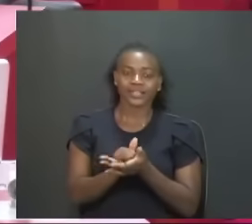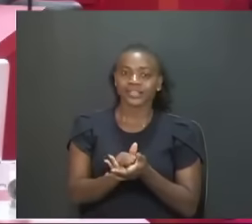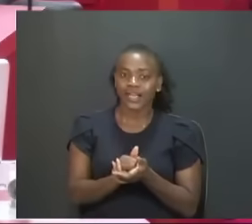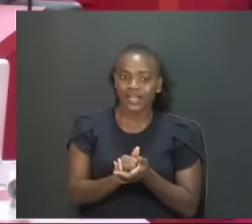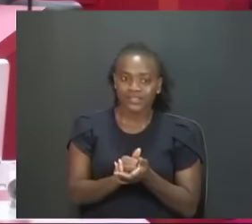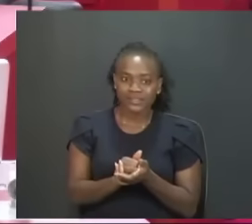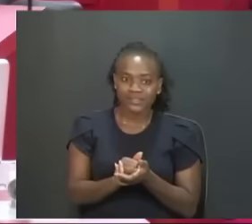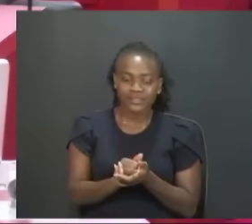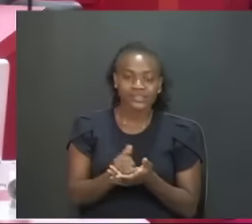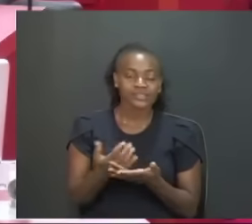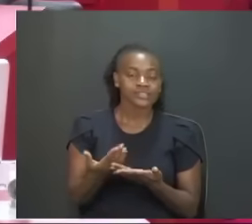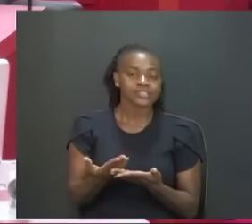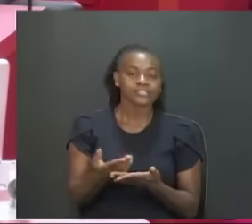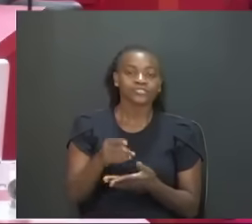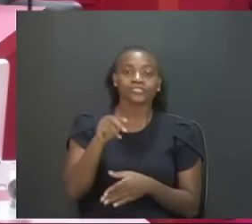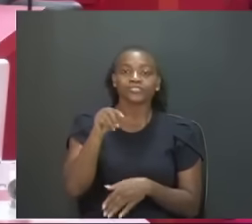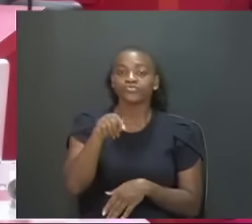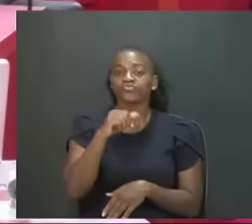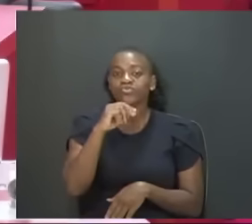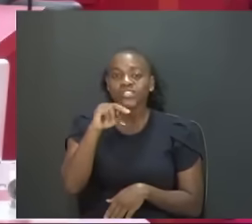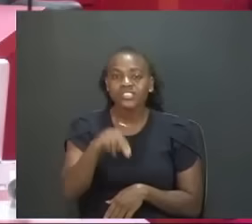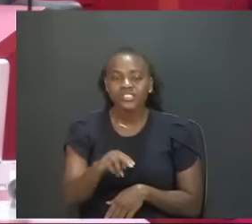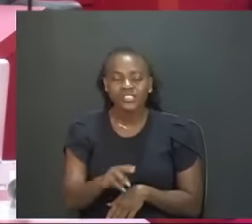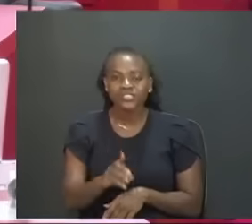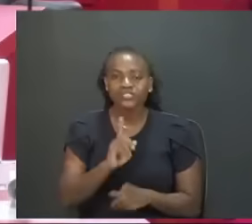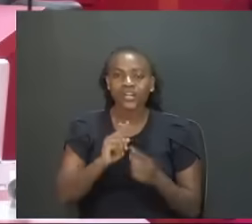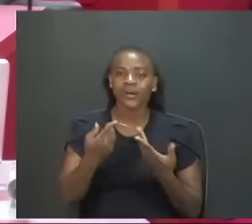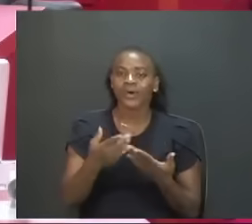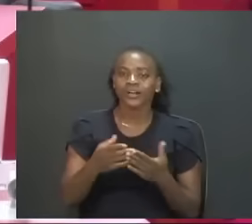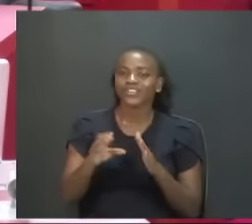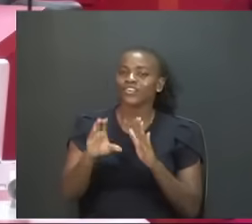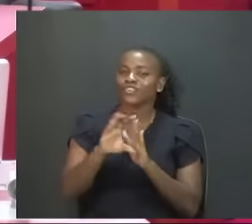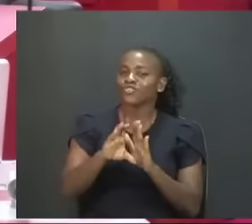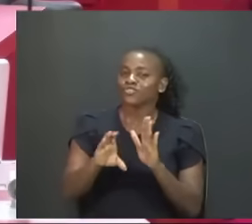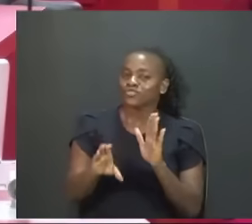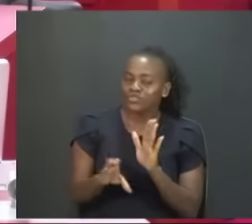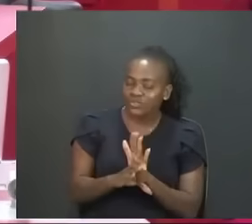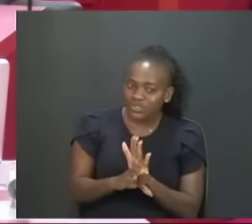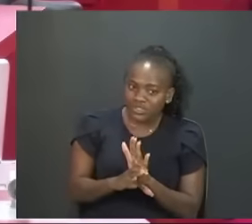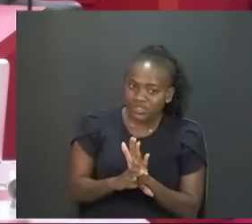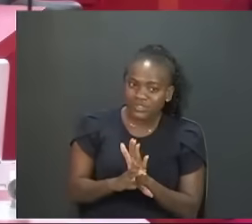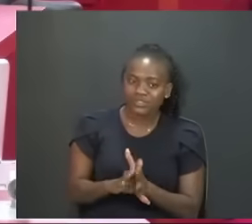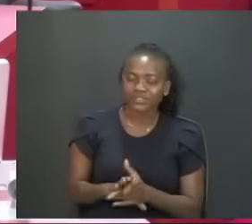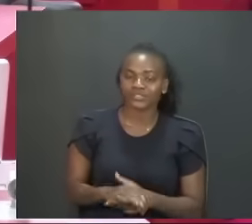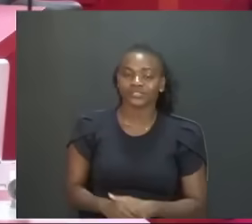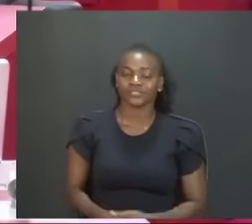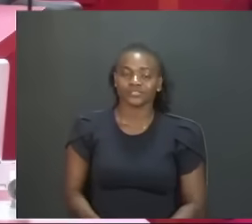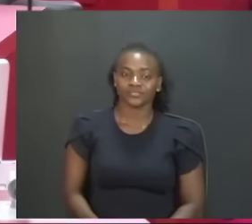no basis for raising an issue of constitutionality.